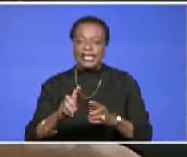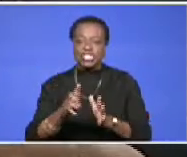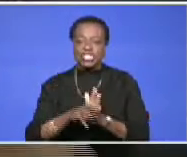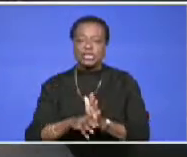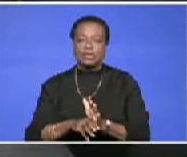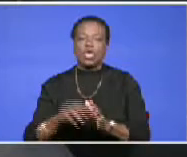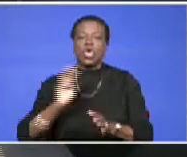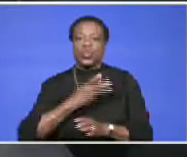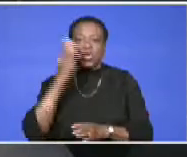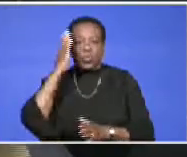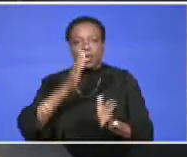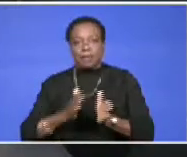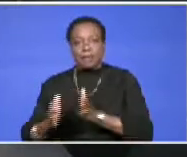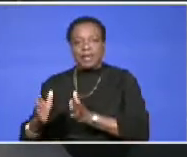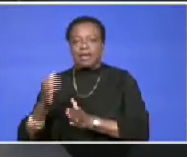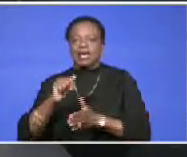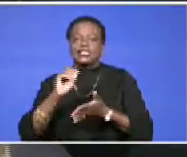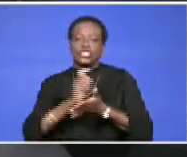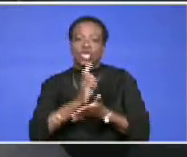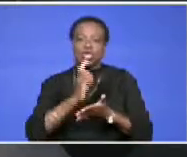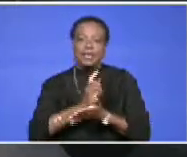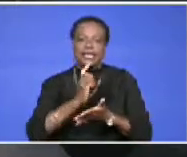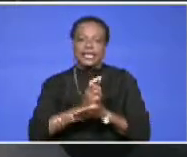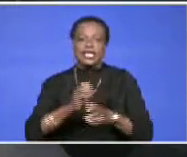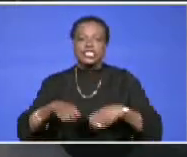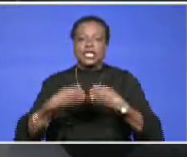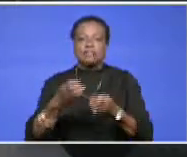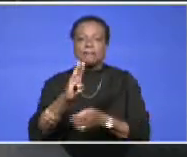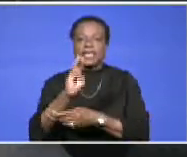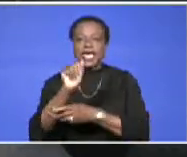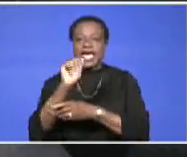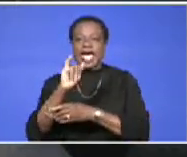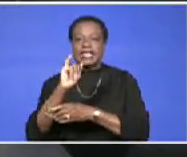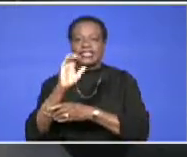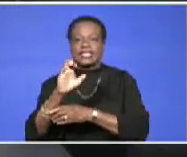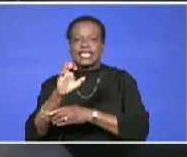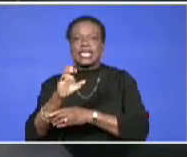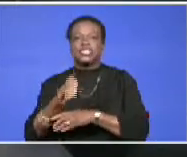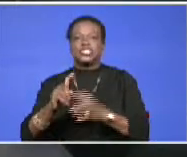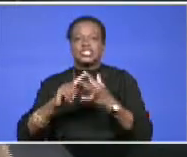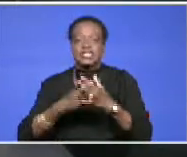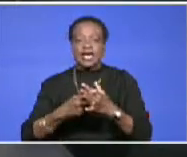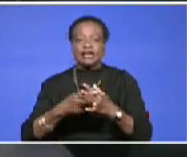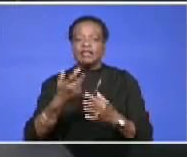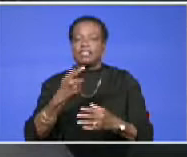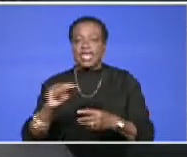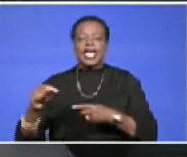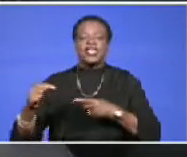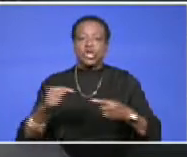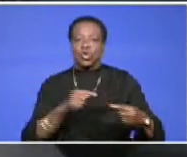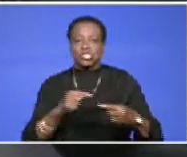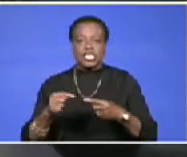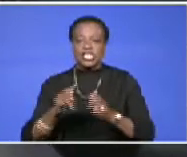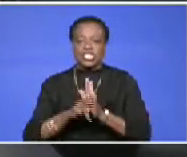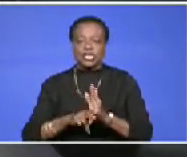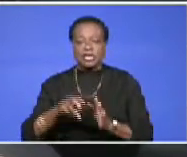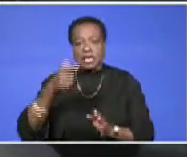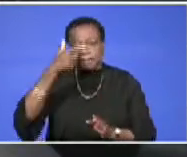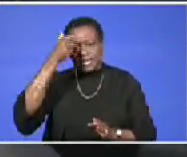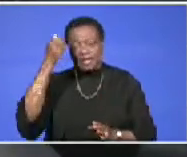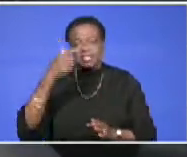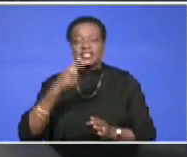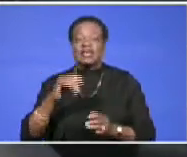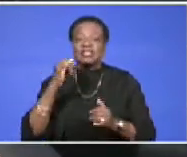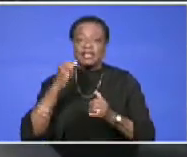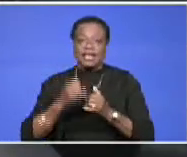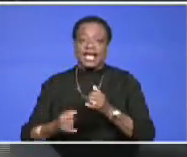a document to submit to BAIC to begin their negotiations because the current industrial agreement expired